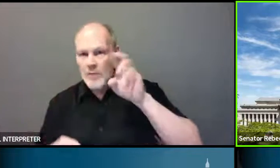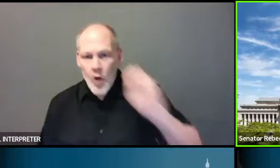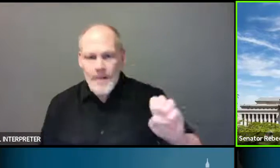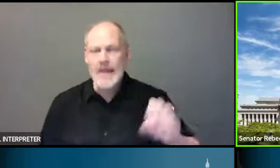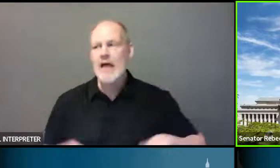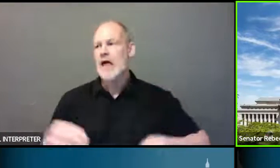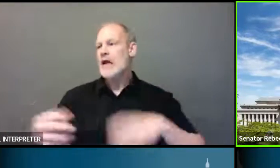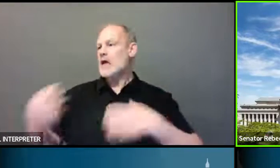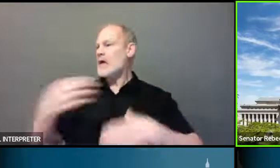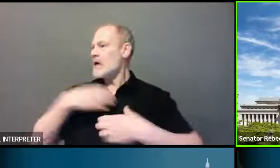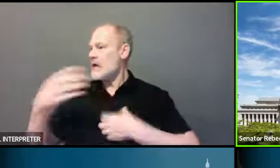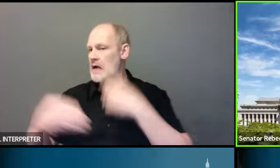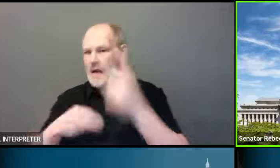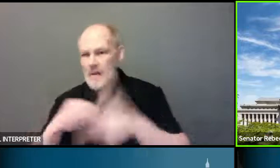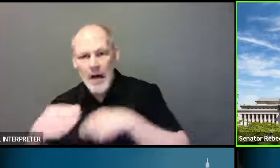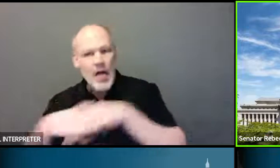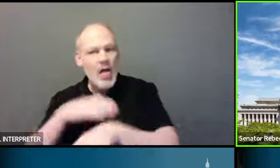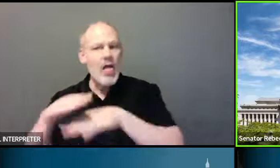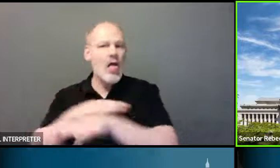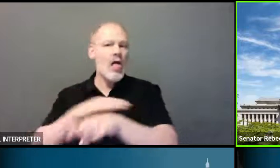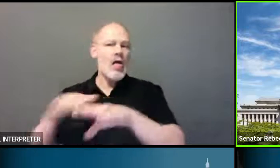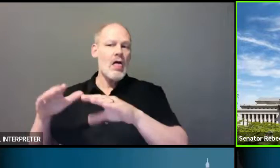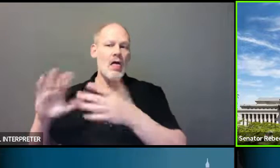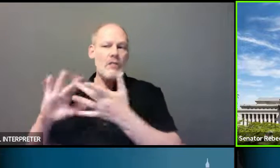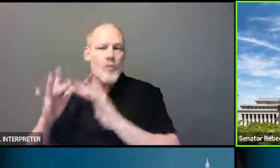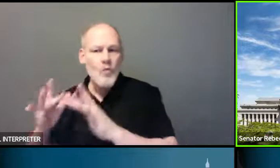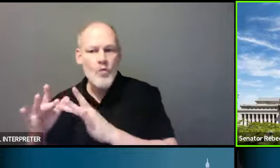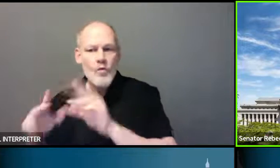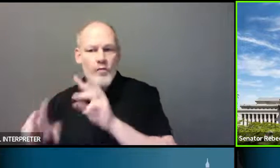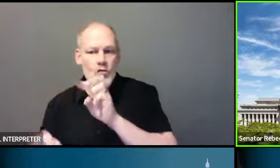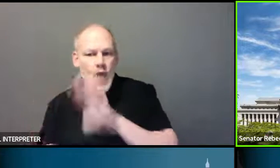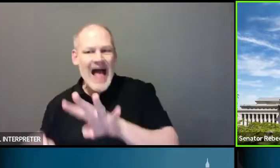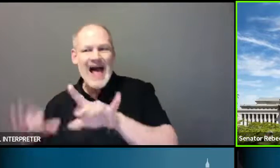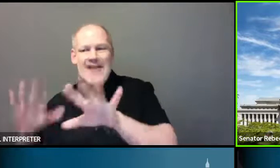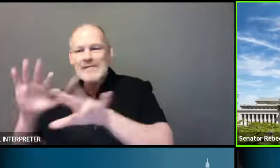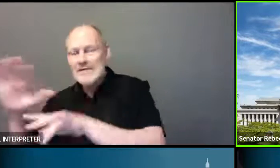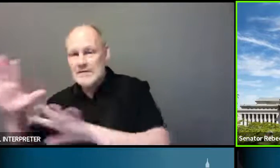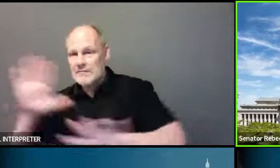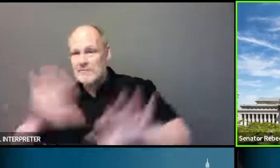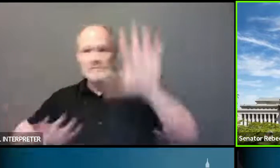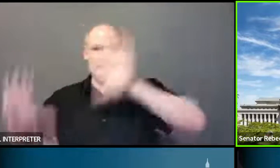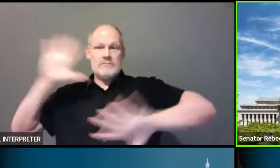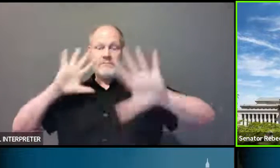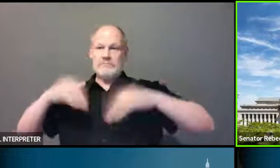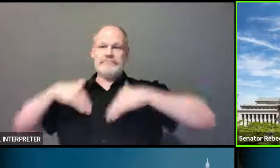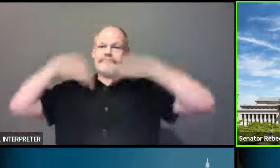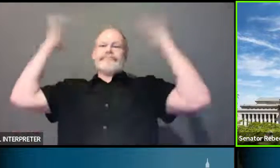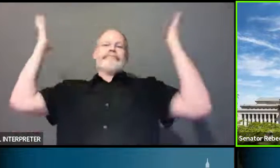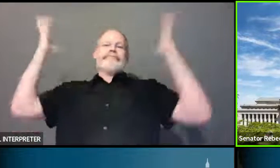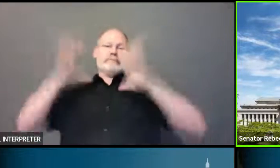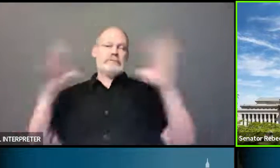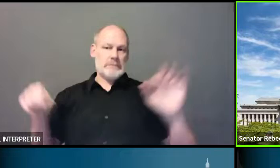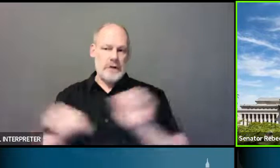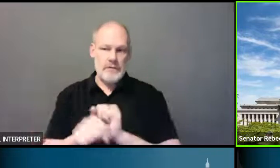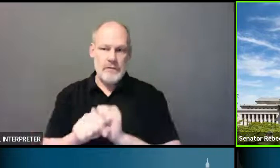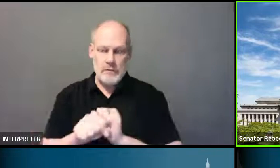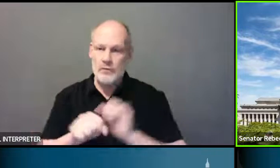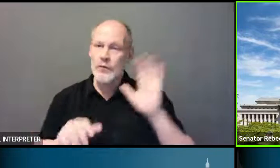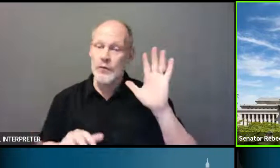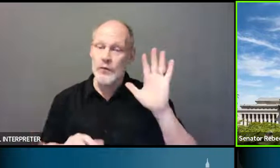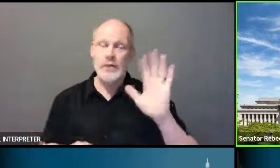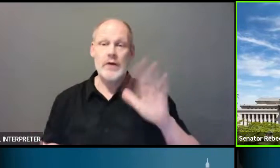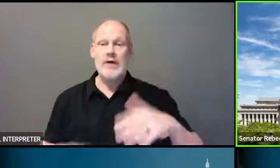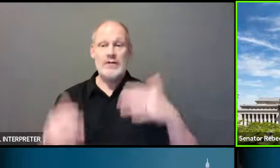it. And so I think that has been a big part of this last 2 years too, is making sure that our current unemployment insurance